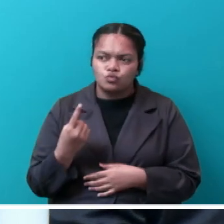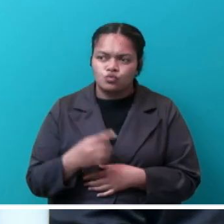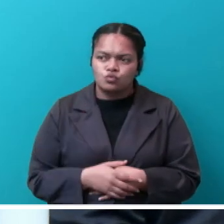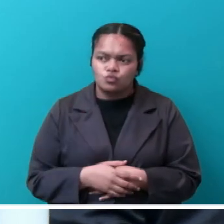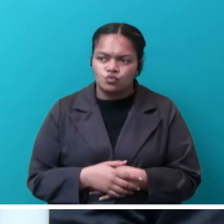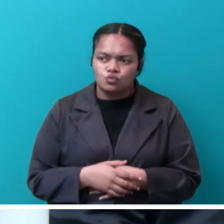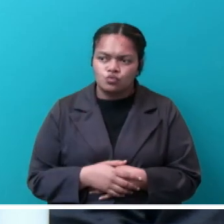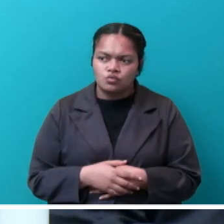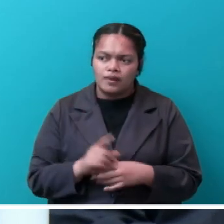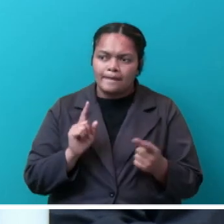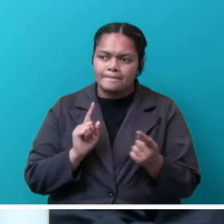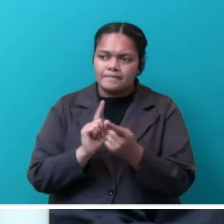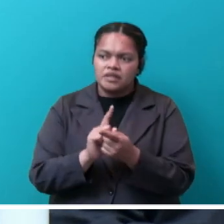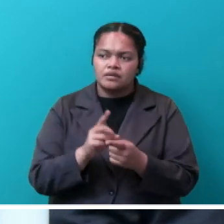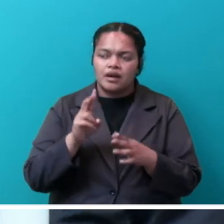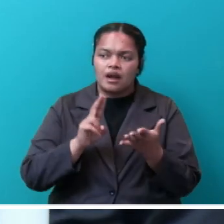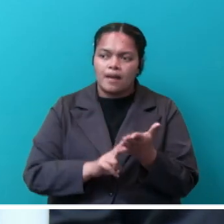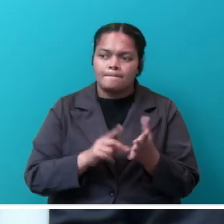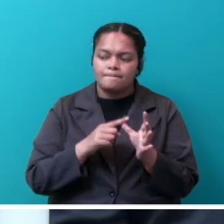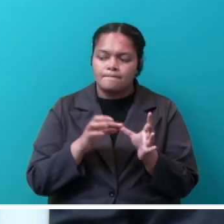commute through Nabouwalu